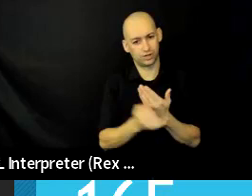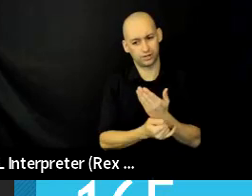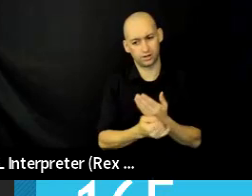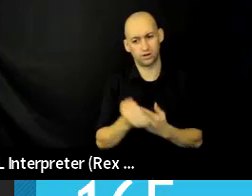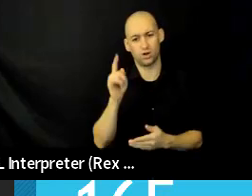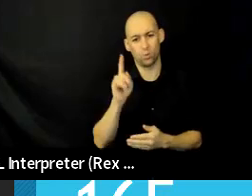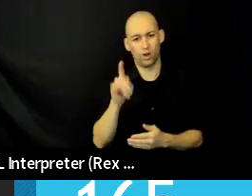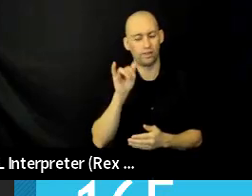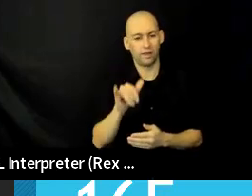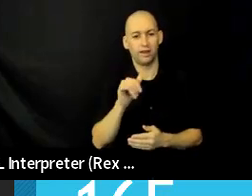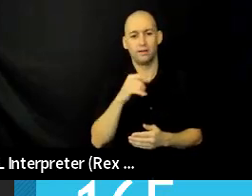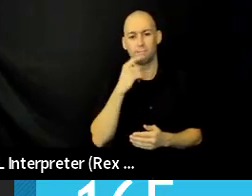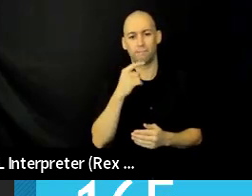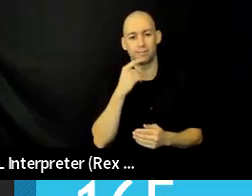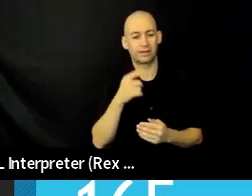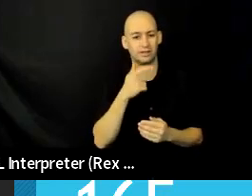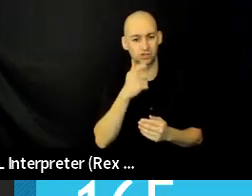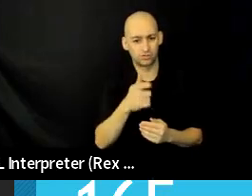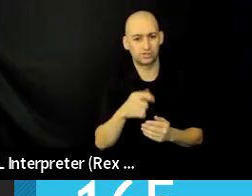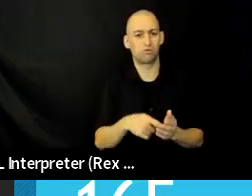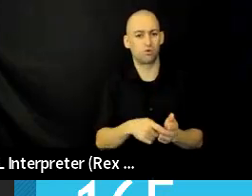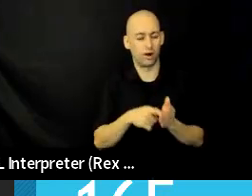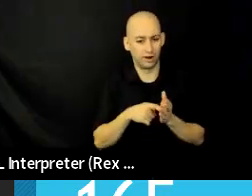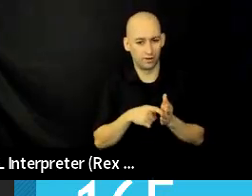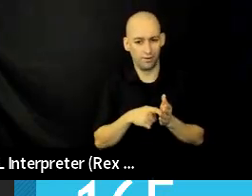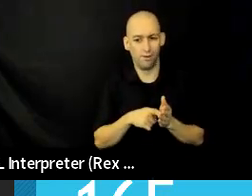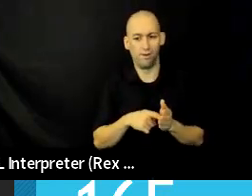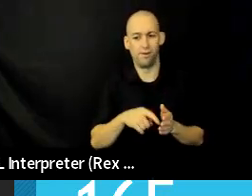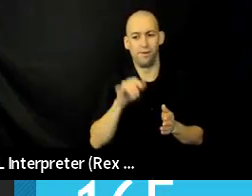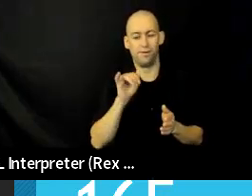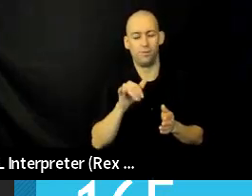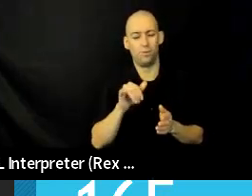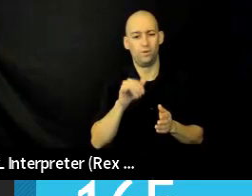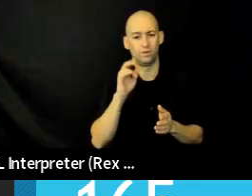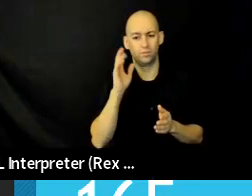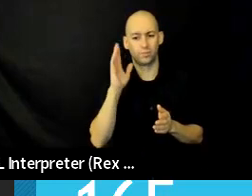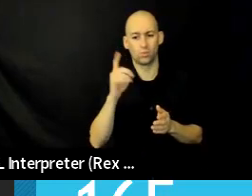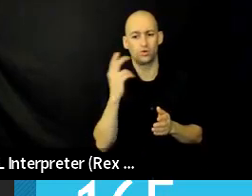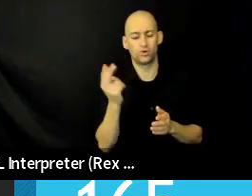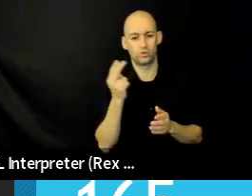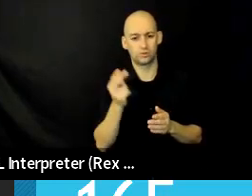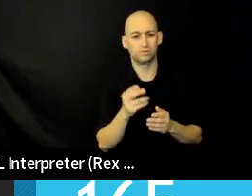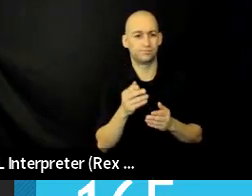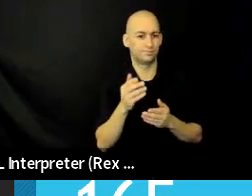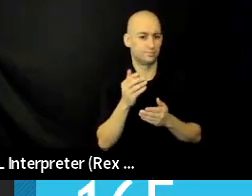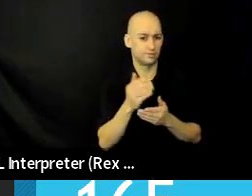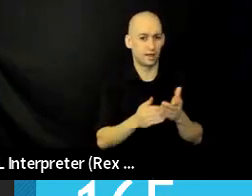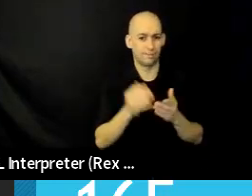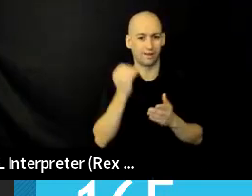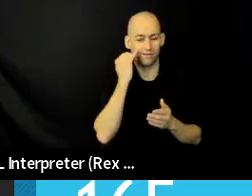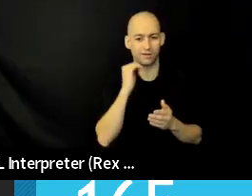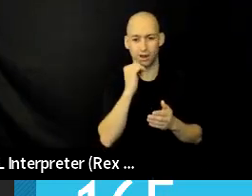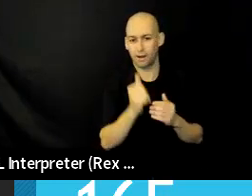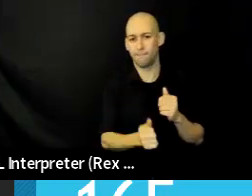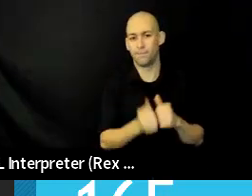that the public interest and necessity require, would utilize at least some, if not